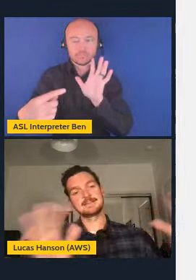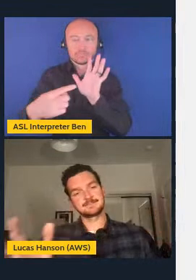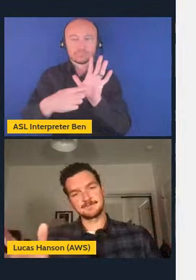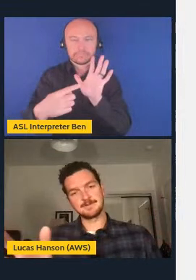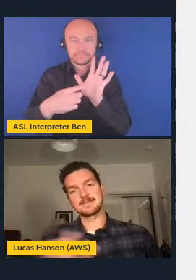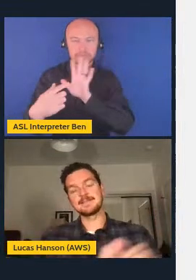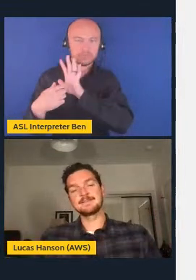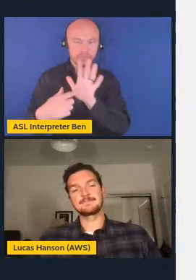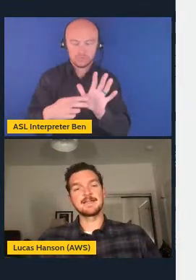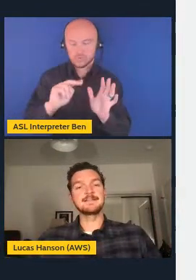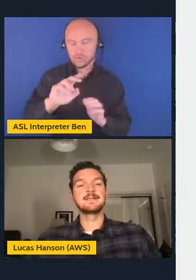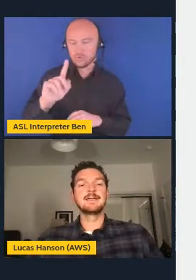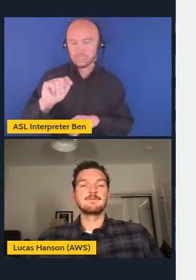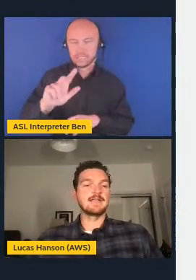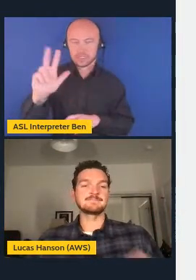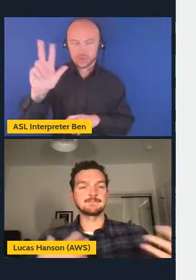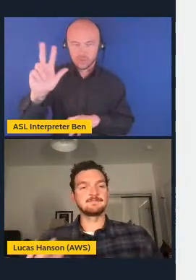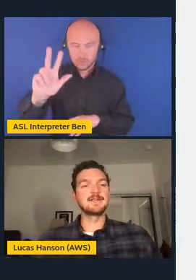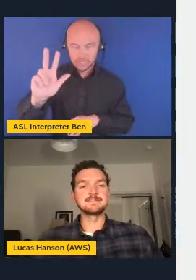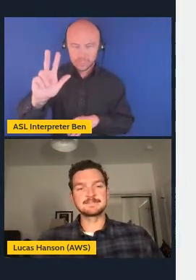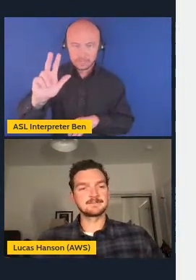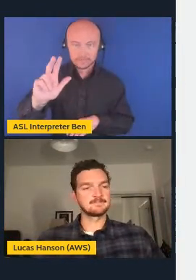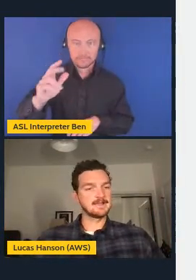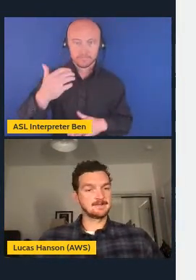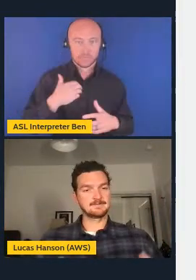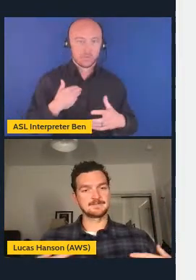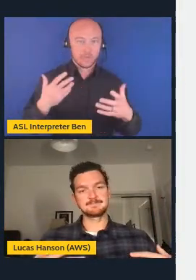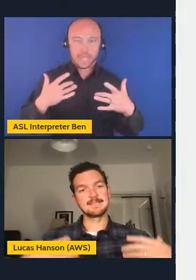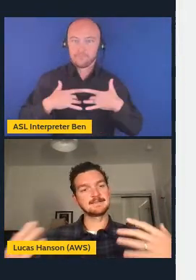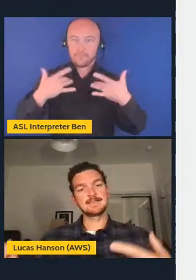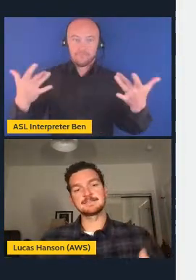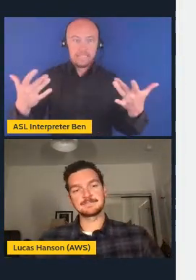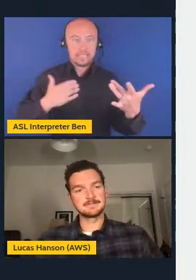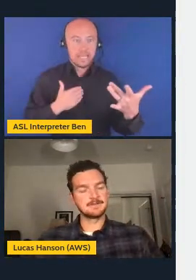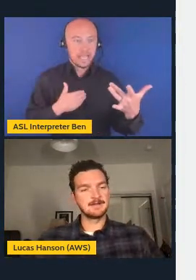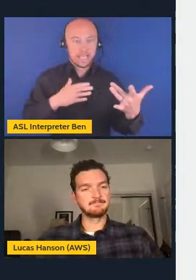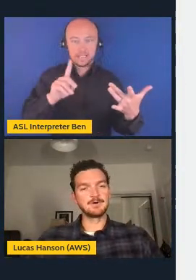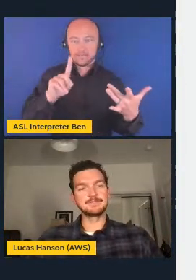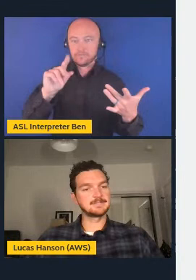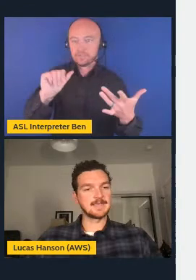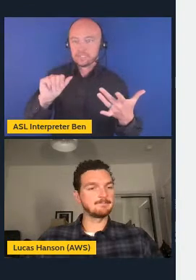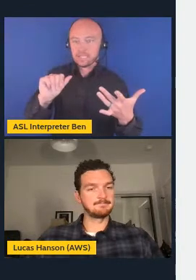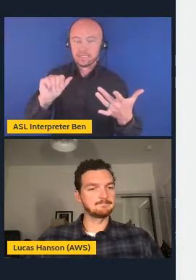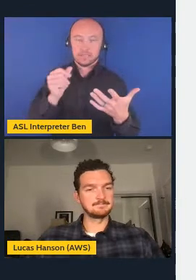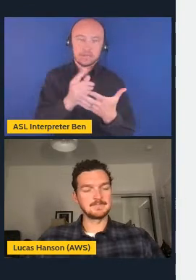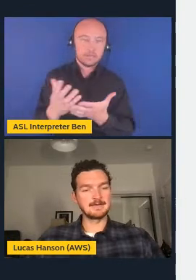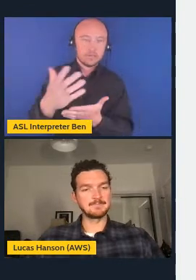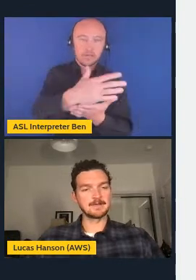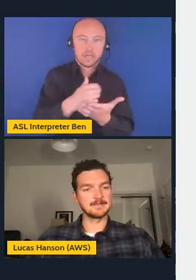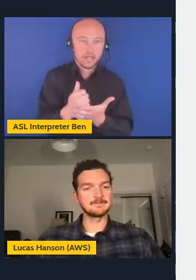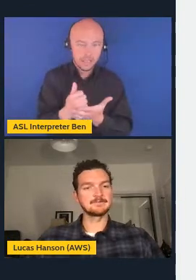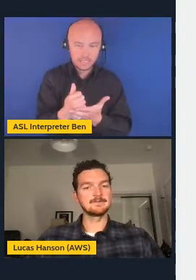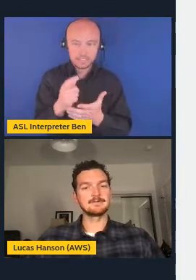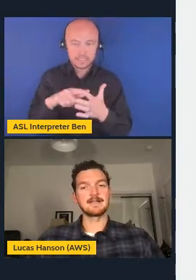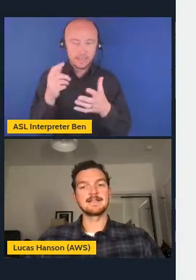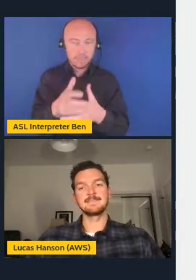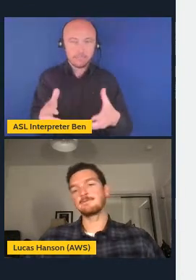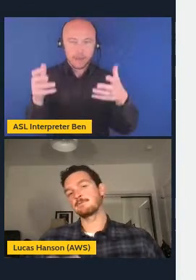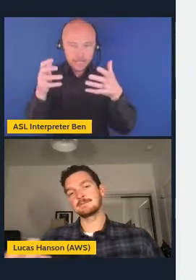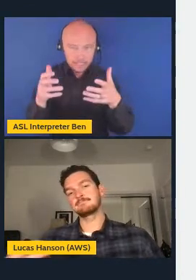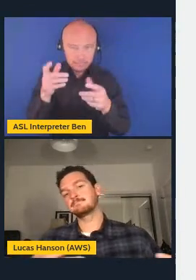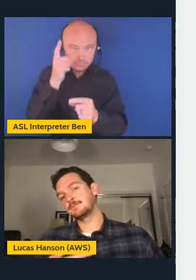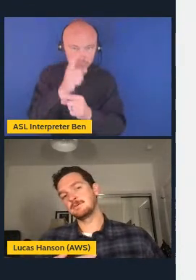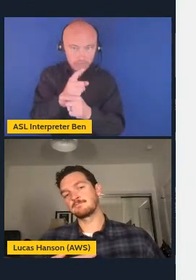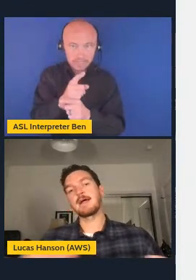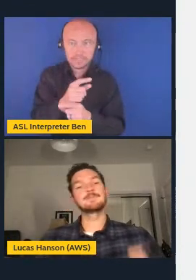is an S3 bucket, right? We have some event, right? Some data gets put to that bucket, all right? And then we